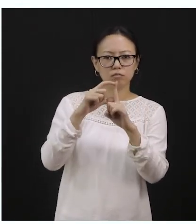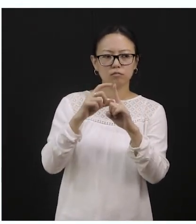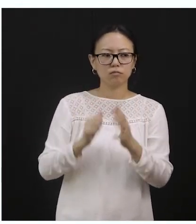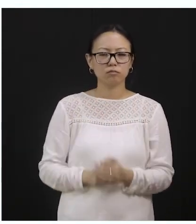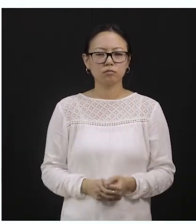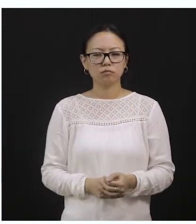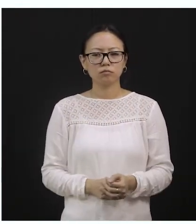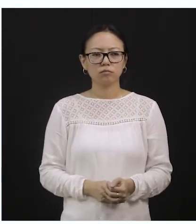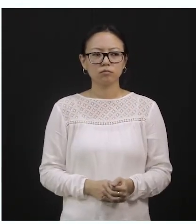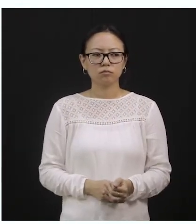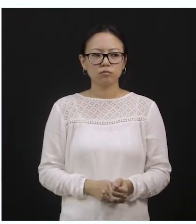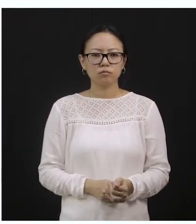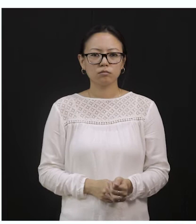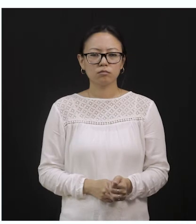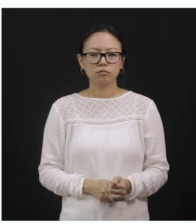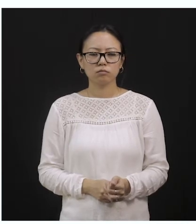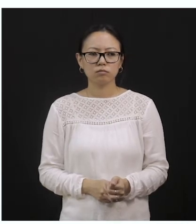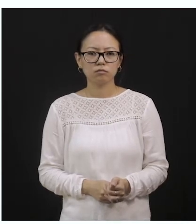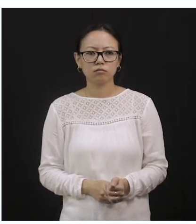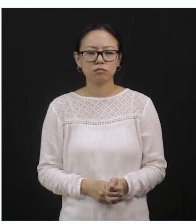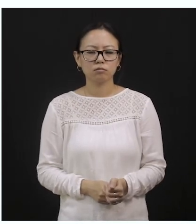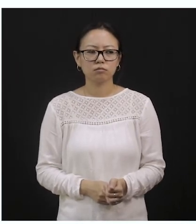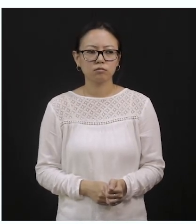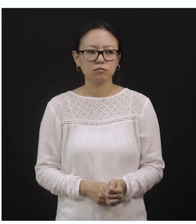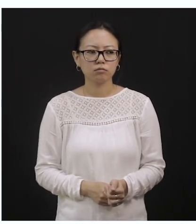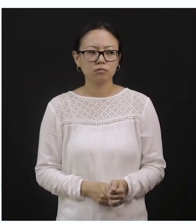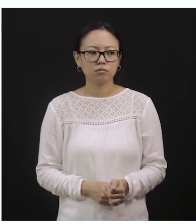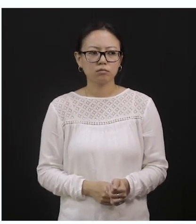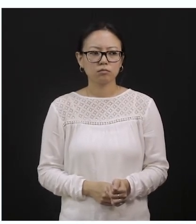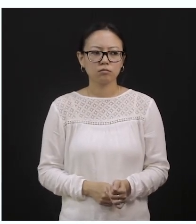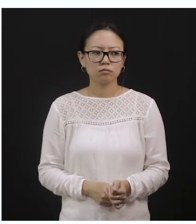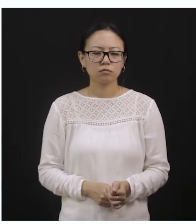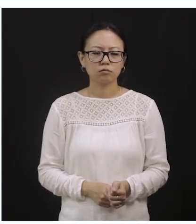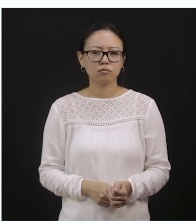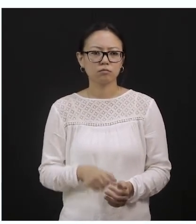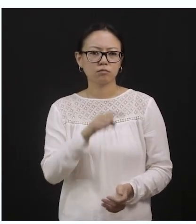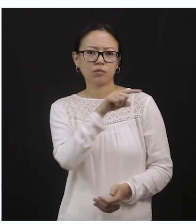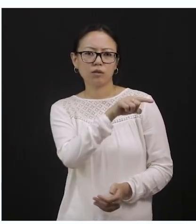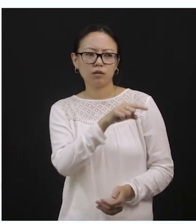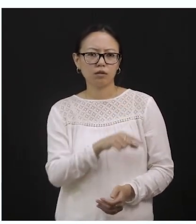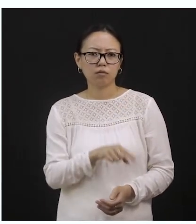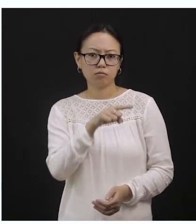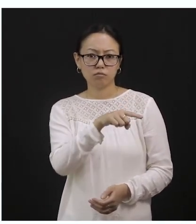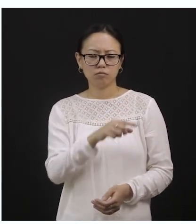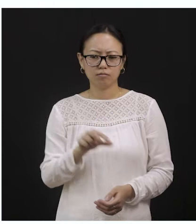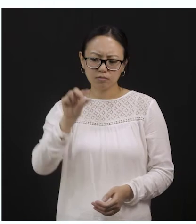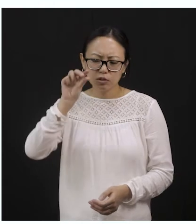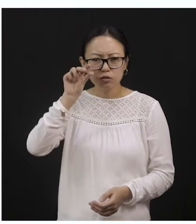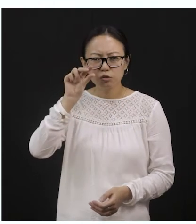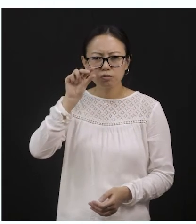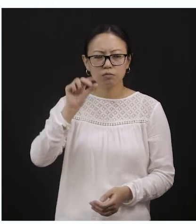Ladybird. Ladybird. All right. So this ladybird is an insect, and